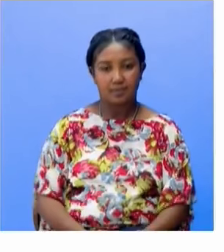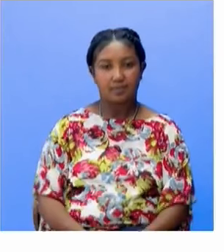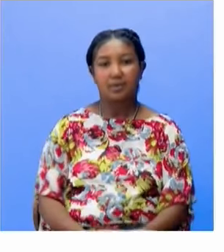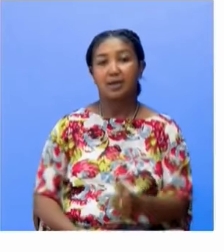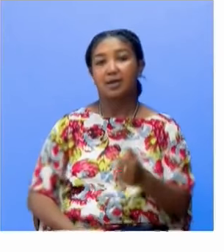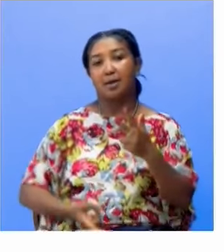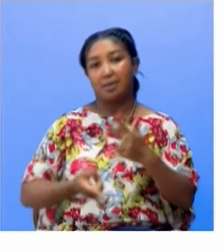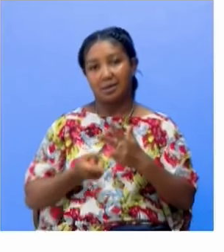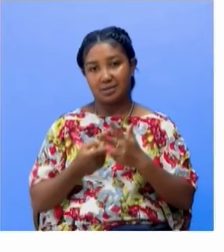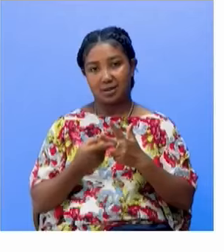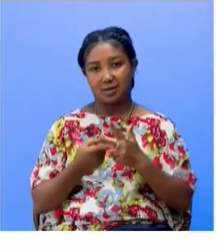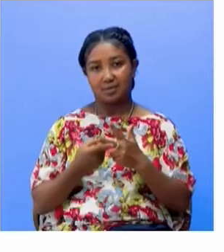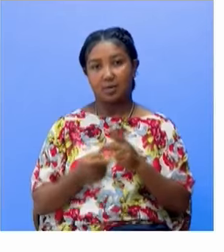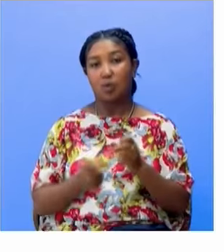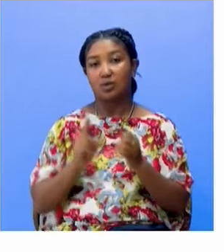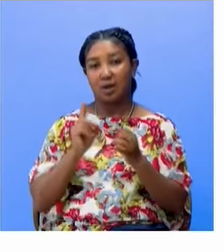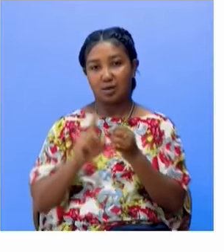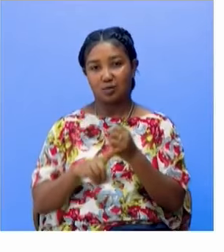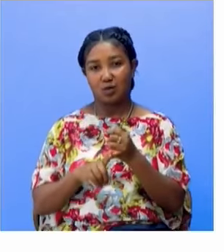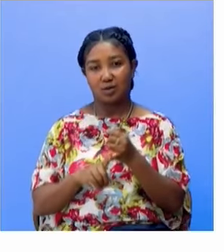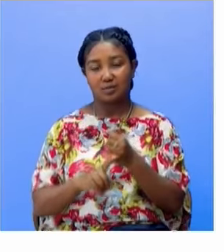Number 3, and the last one.